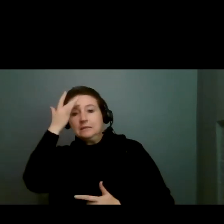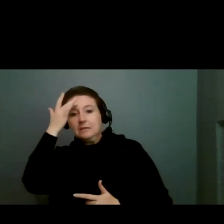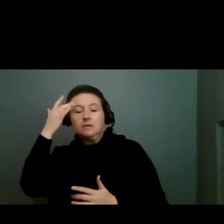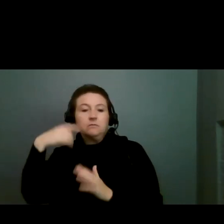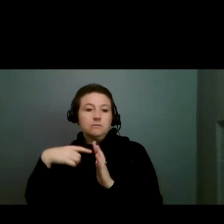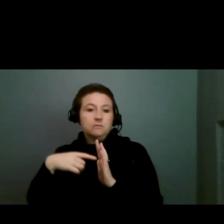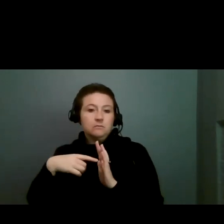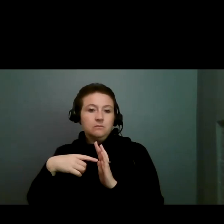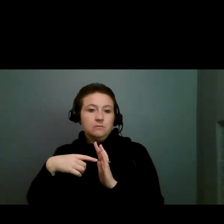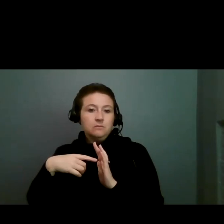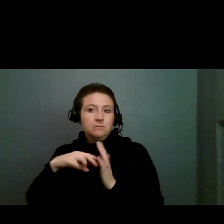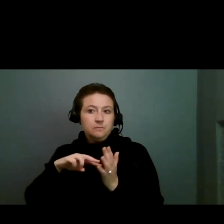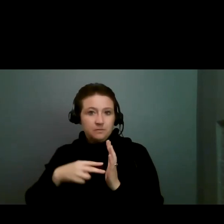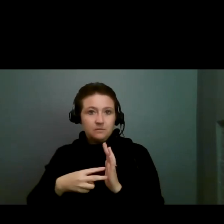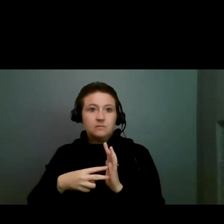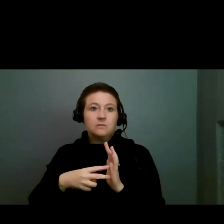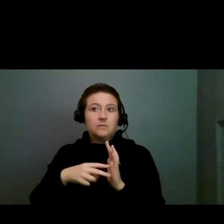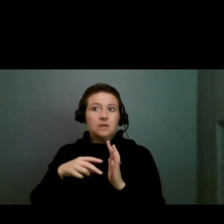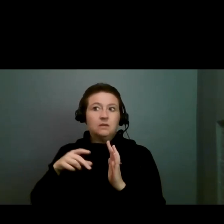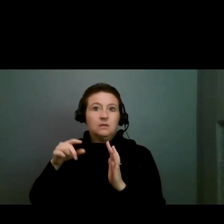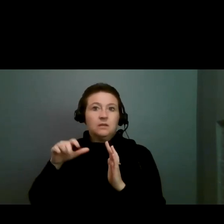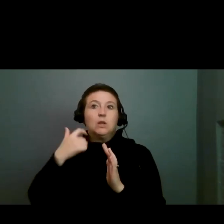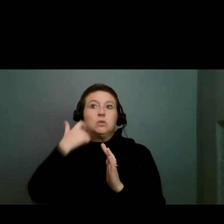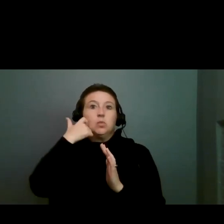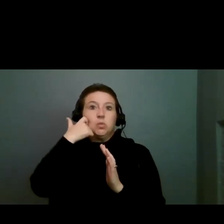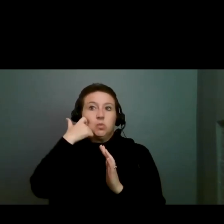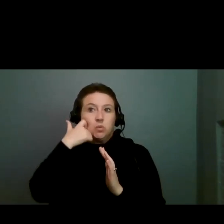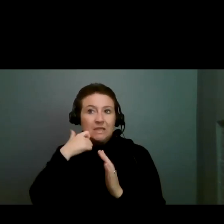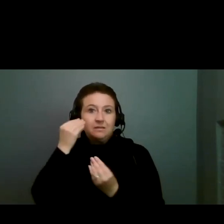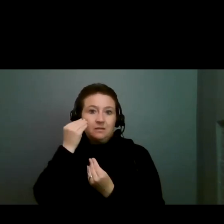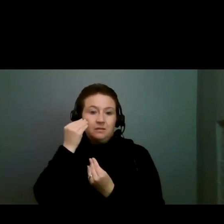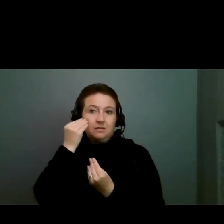demonstrating that this is ongoing recent transmission.